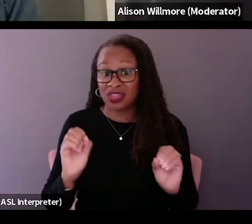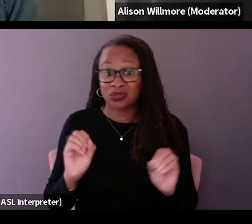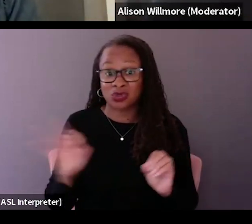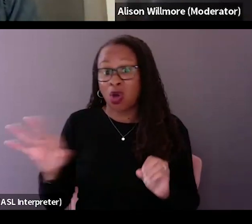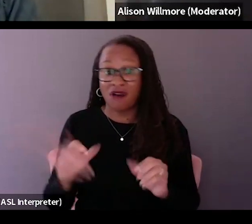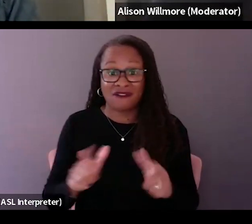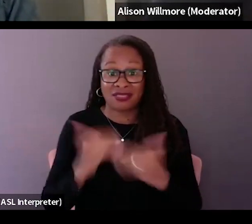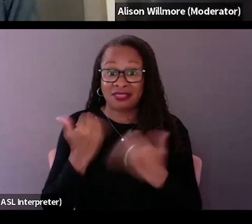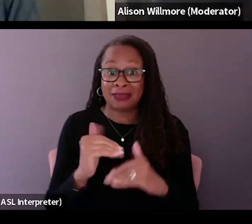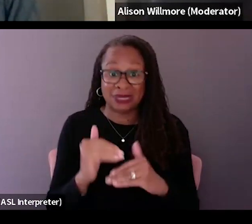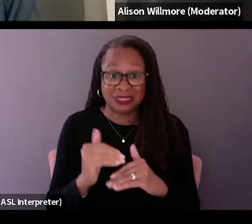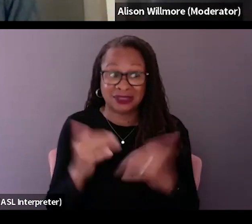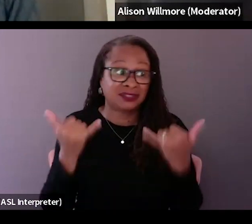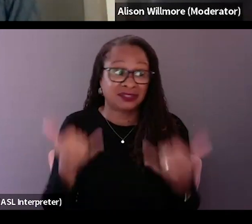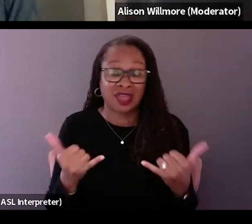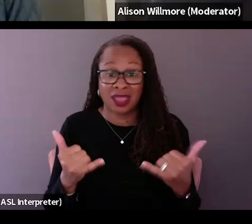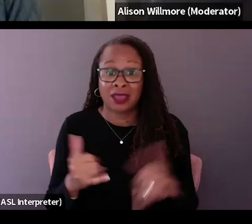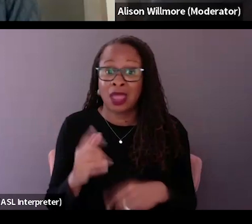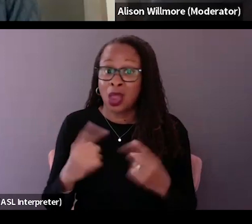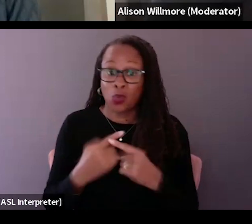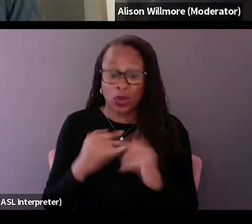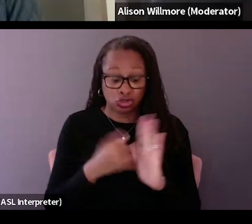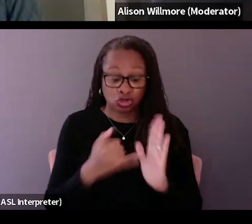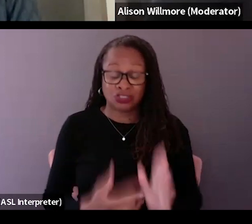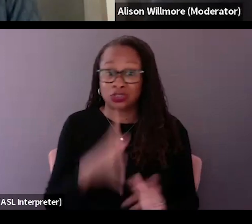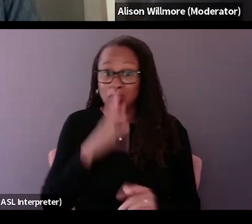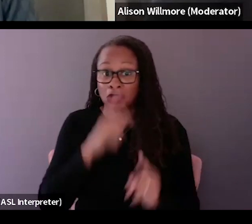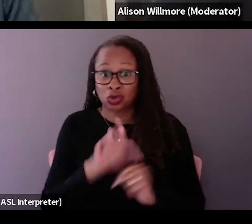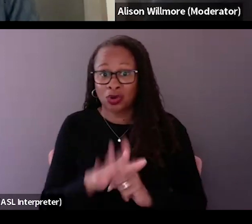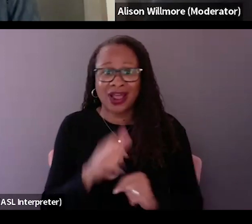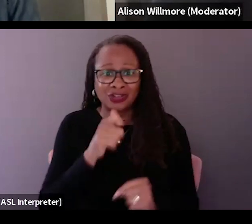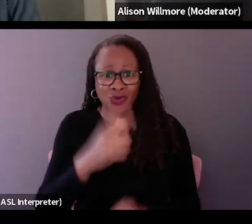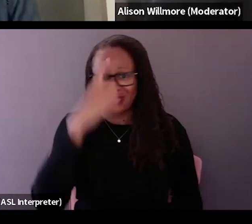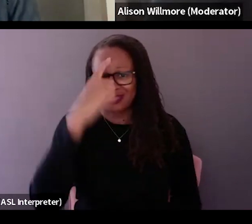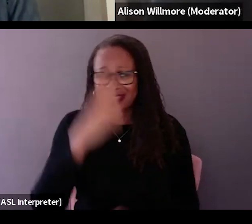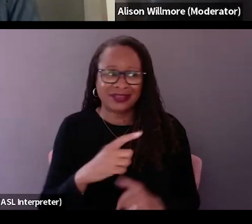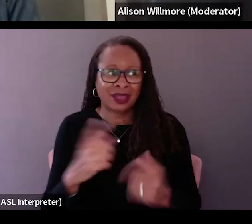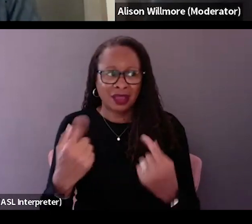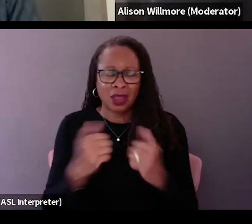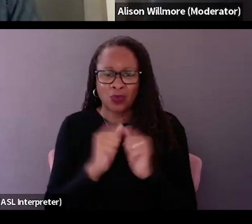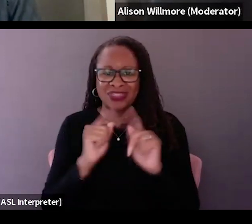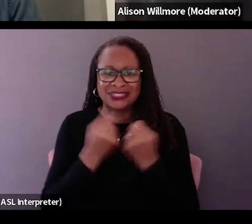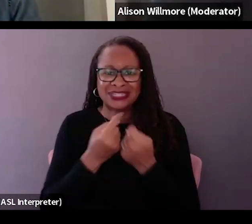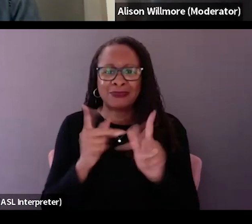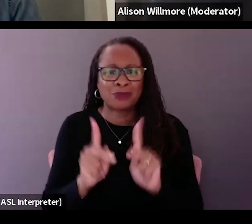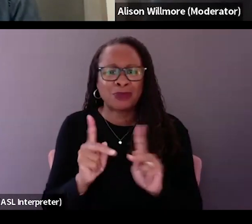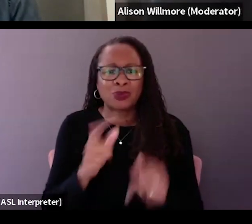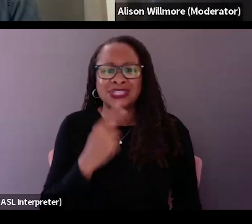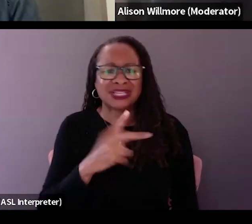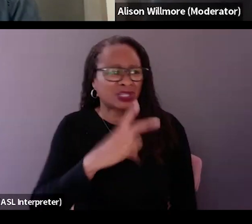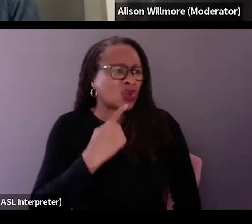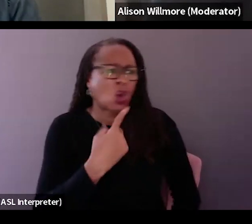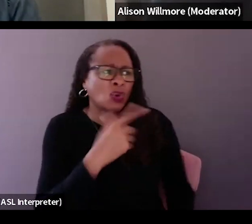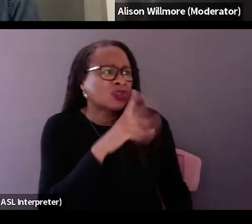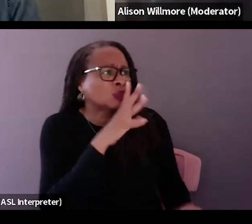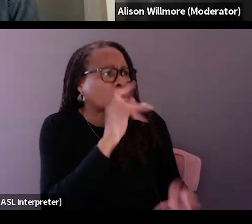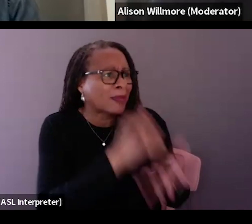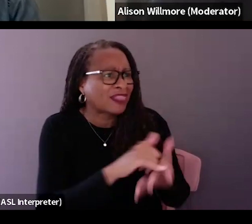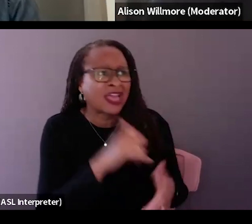to her, I don't think Pamela, she doesn't come with that team of publicists saying like, you can't ask this, you can't ask that. She doesn't, it's not